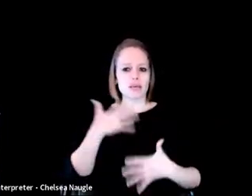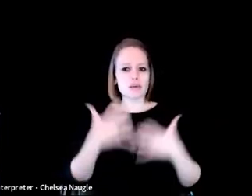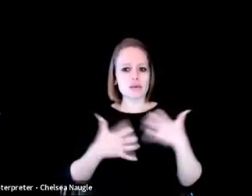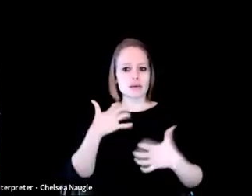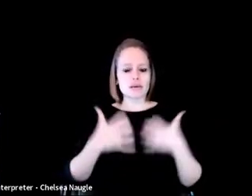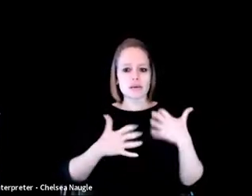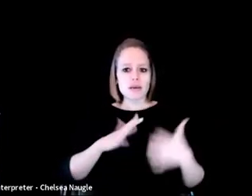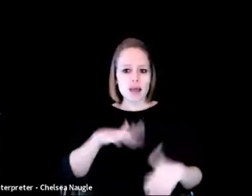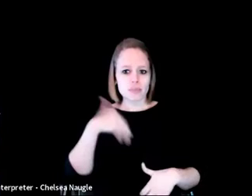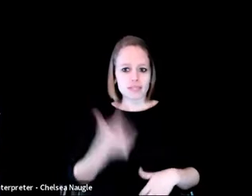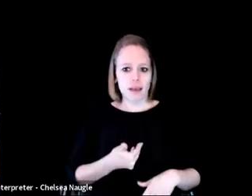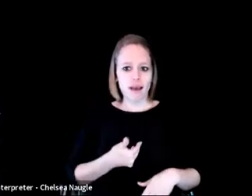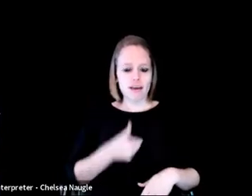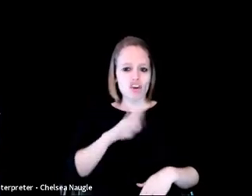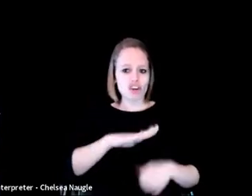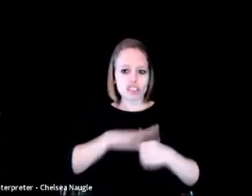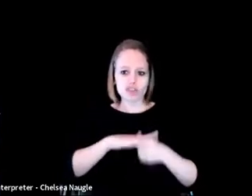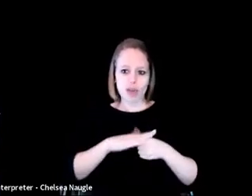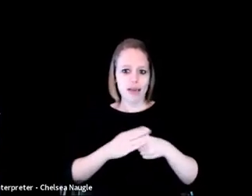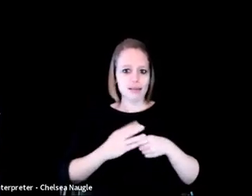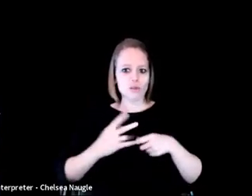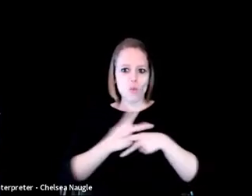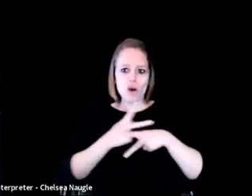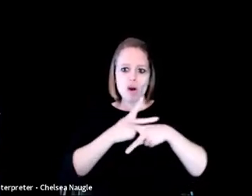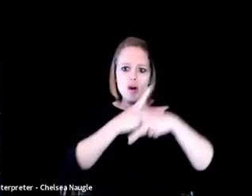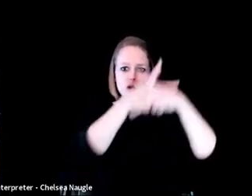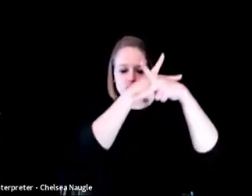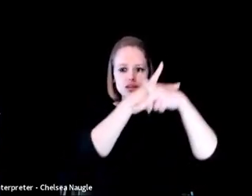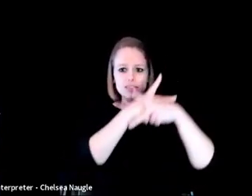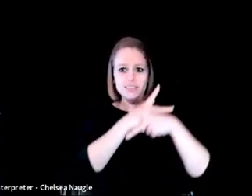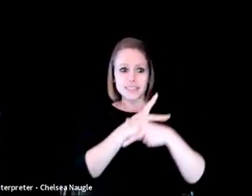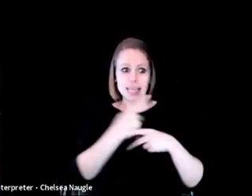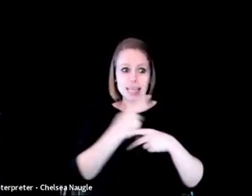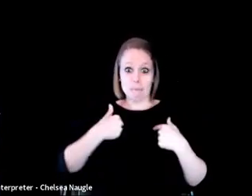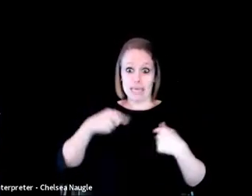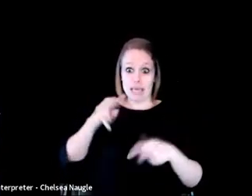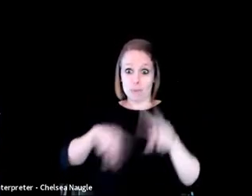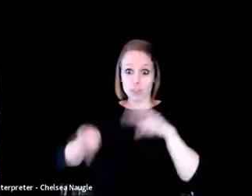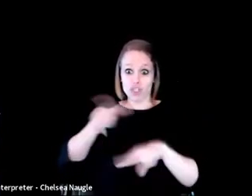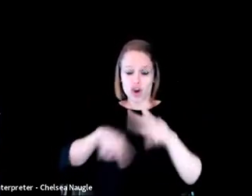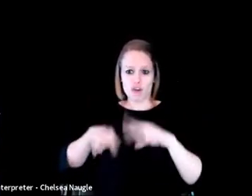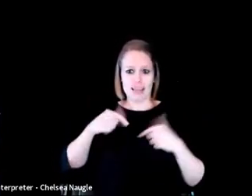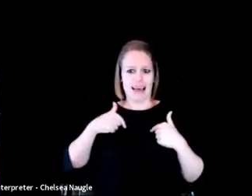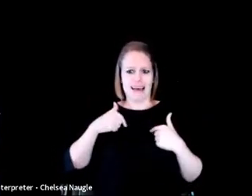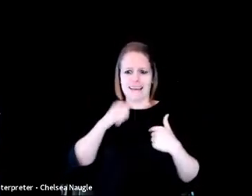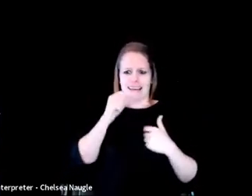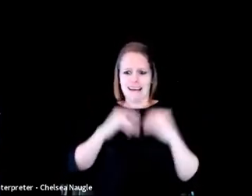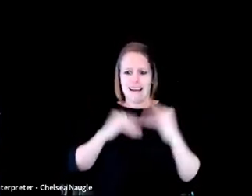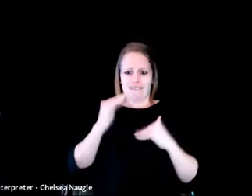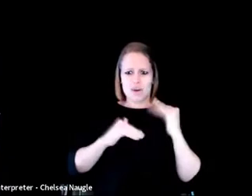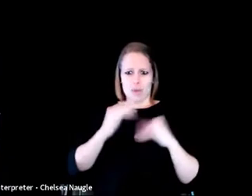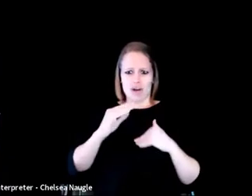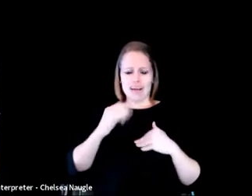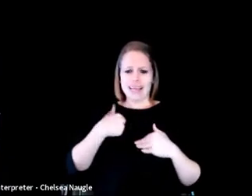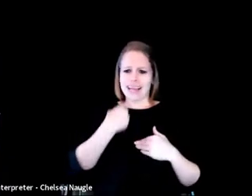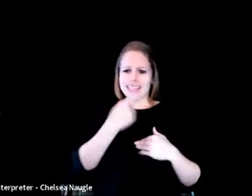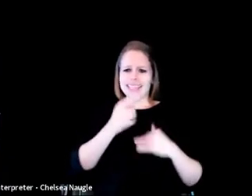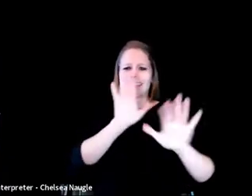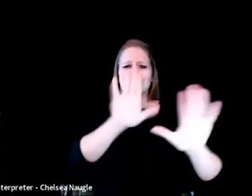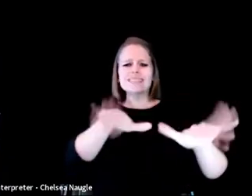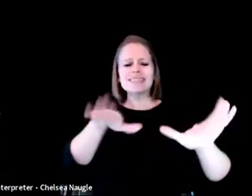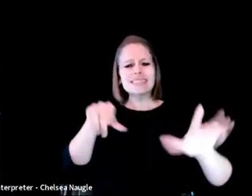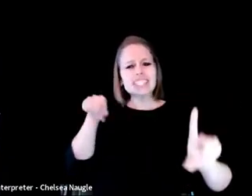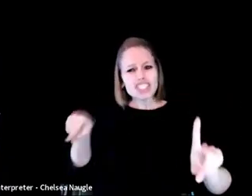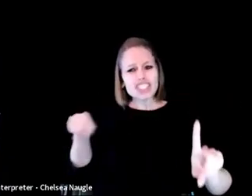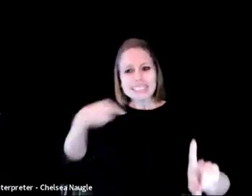stress was rising so high. And it was really uncomfortable for me that I finally said, She's telling you open. She just signed